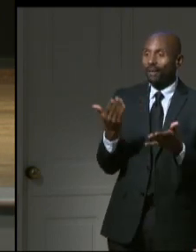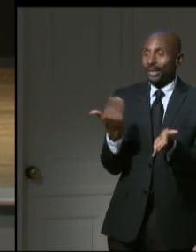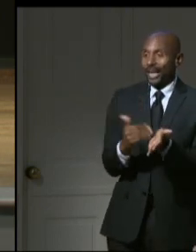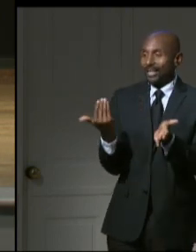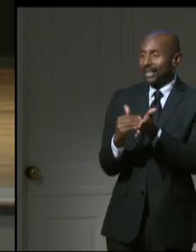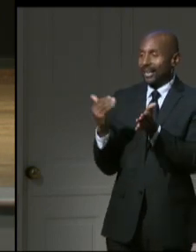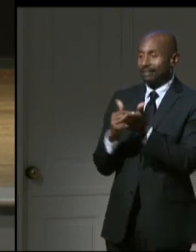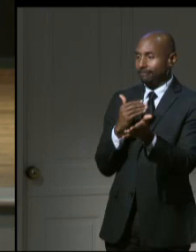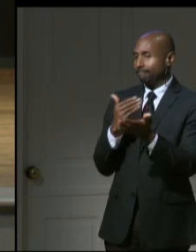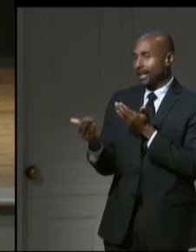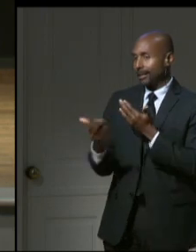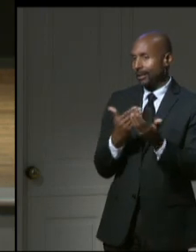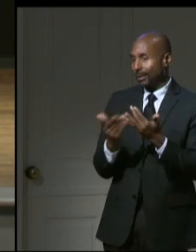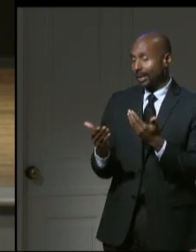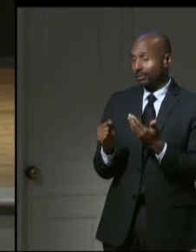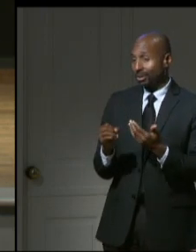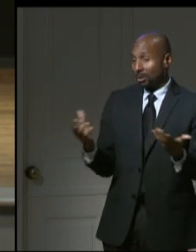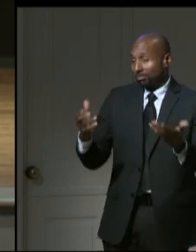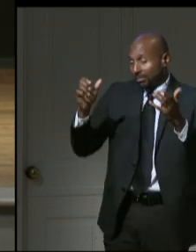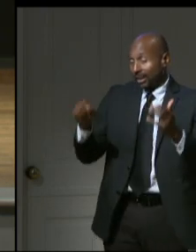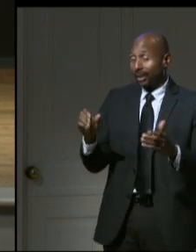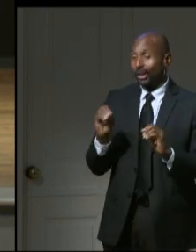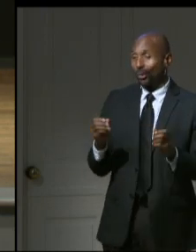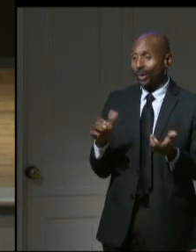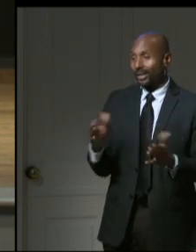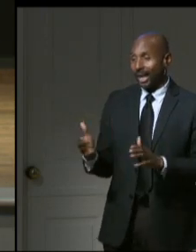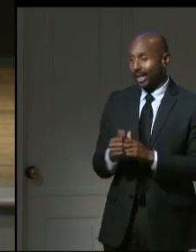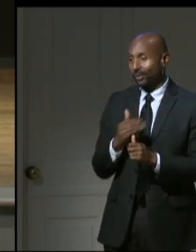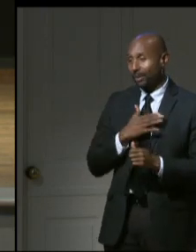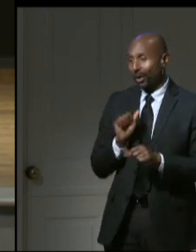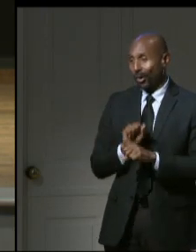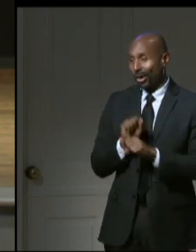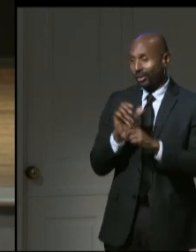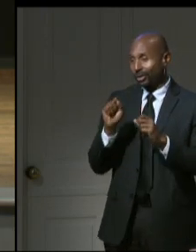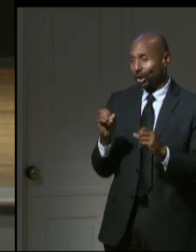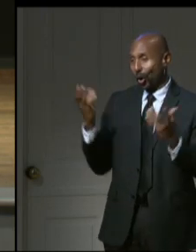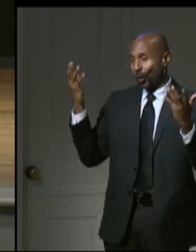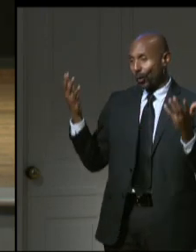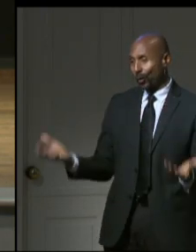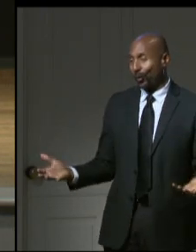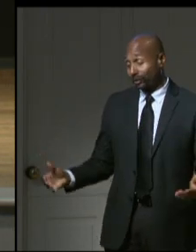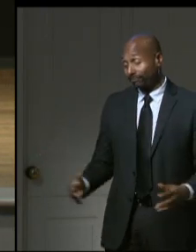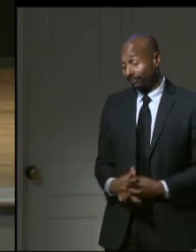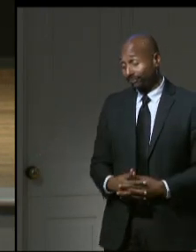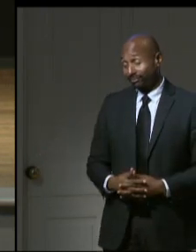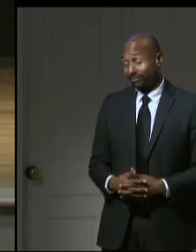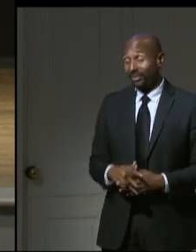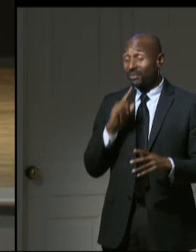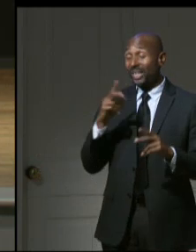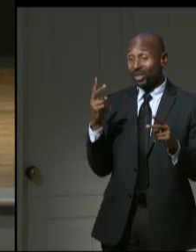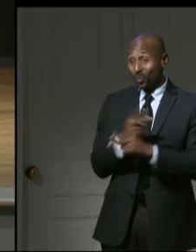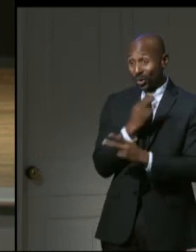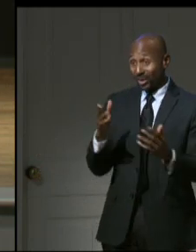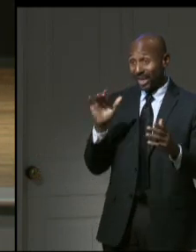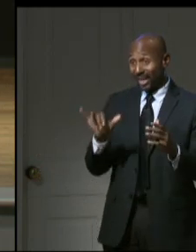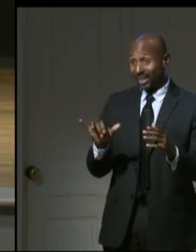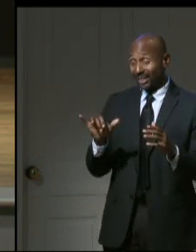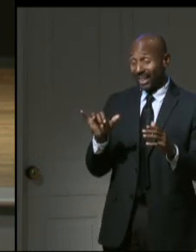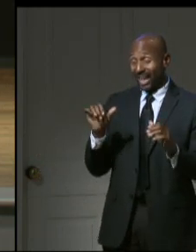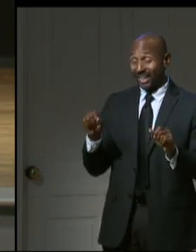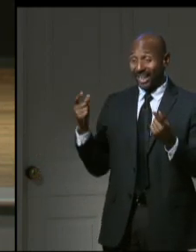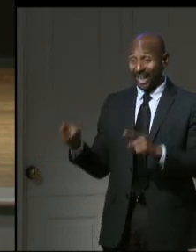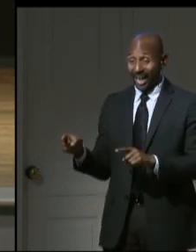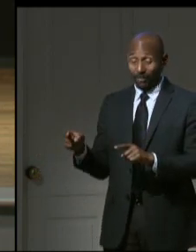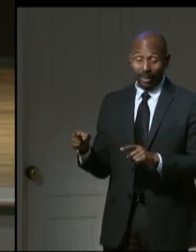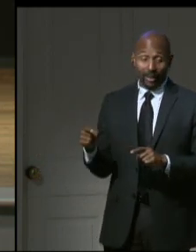So. Yeah, nobody dies with my work. So and the worst thing that can happen, I make something and I'm